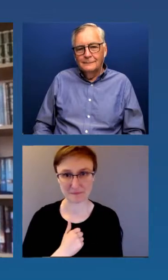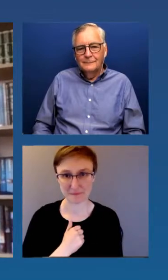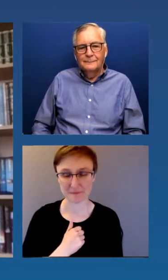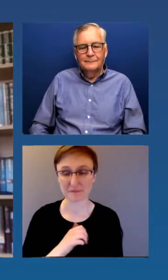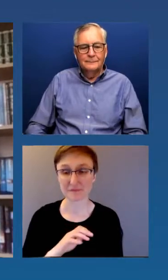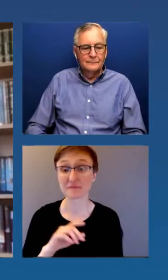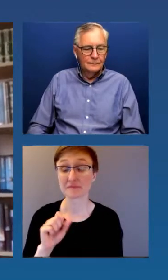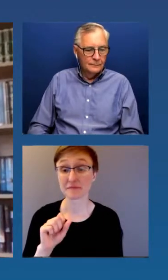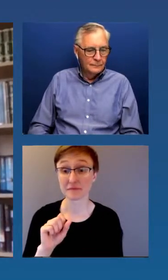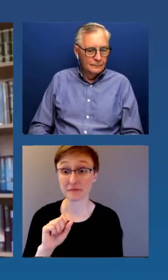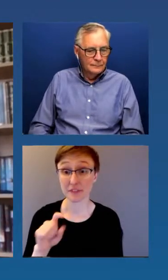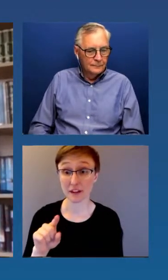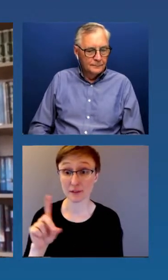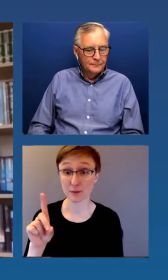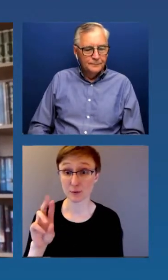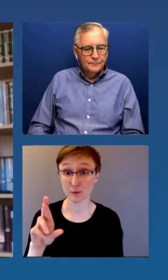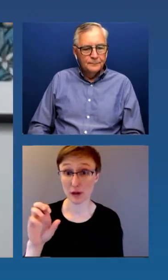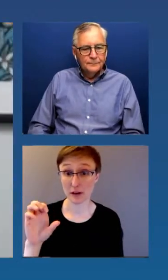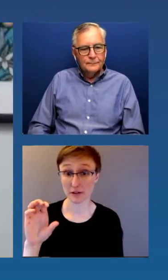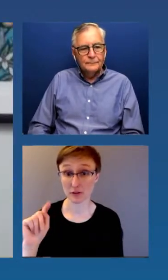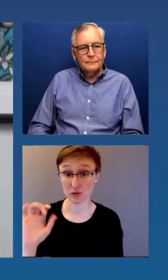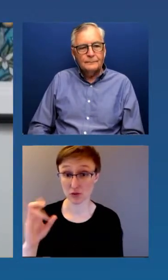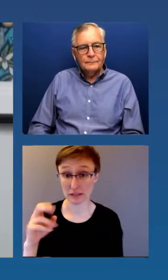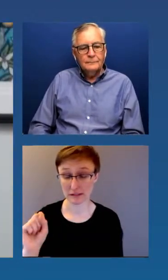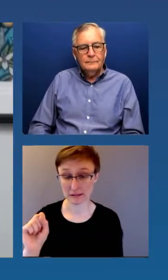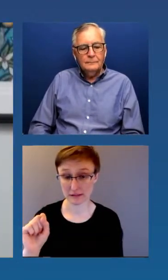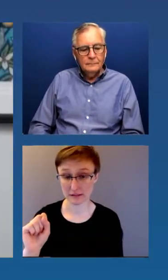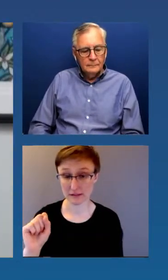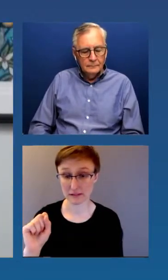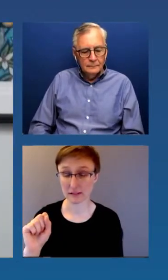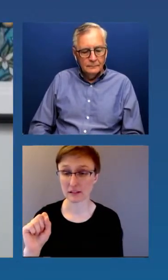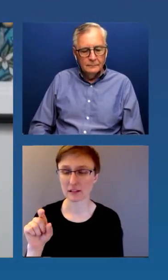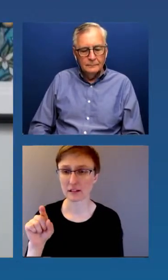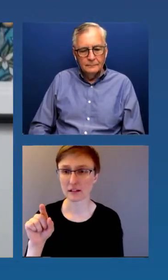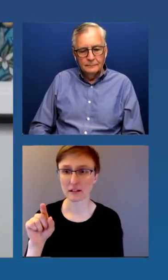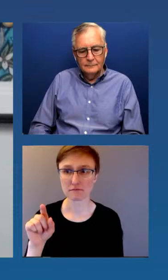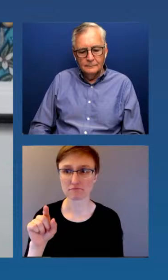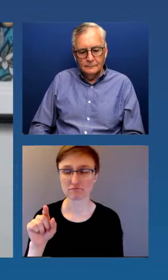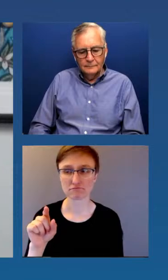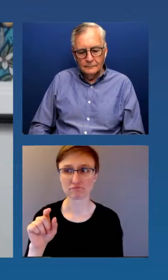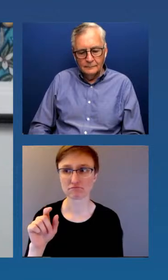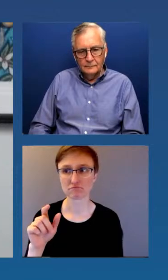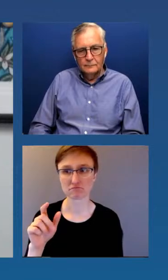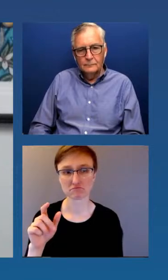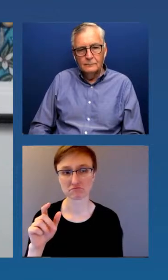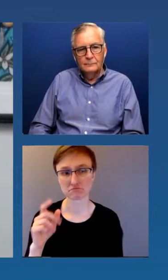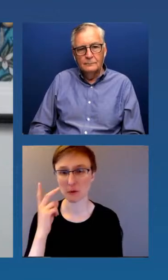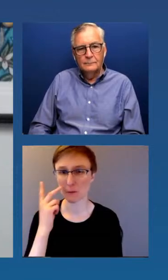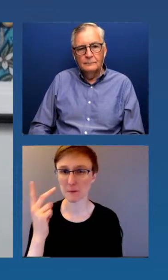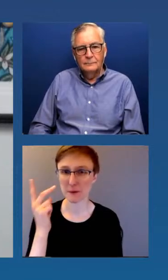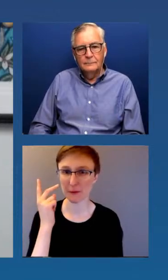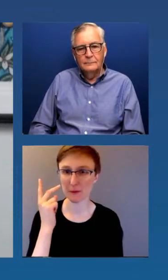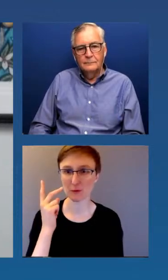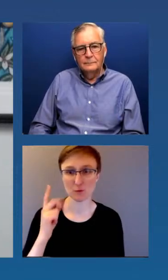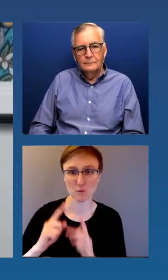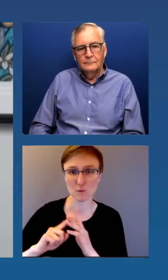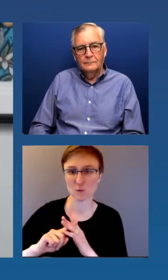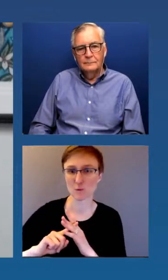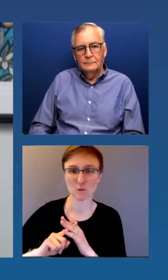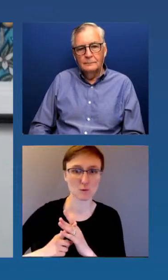Etches, how would you, I guess, evaluate the success of the early rollout that